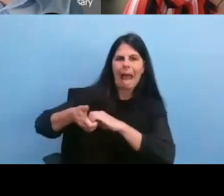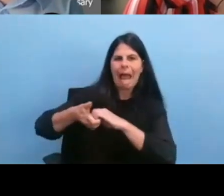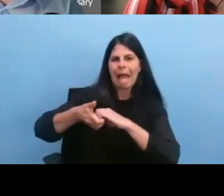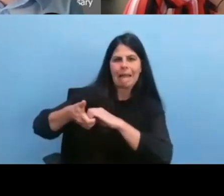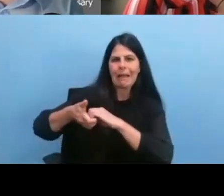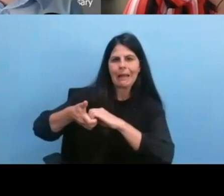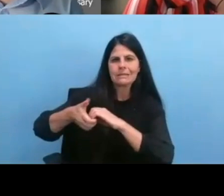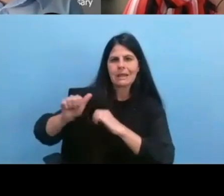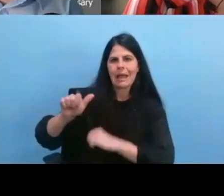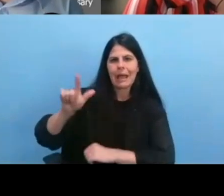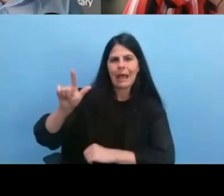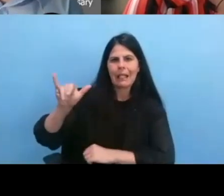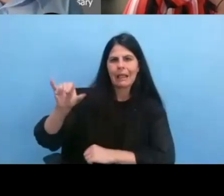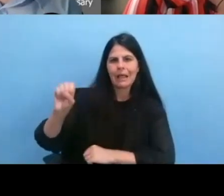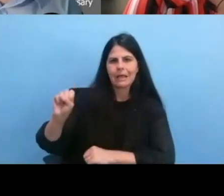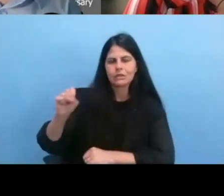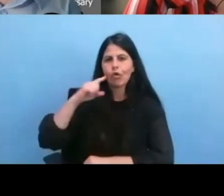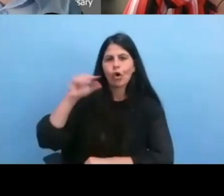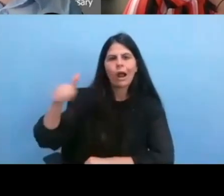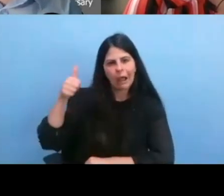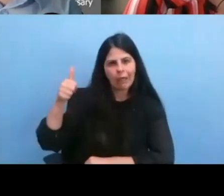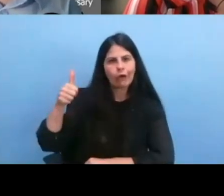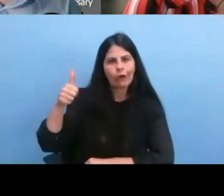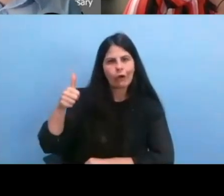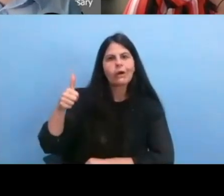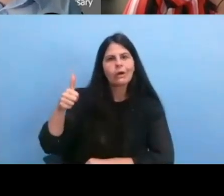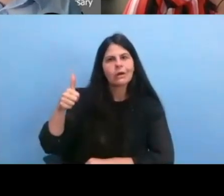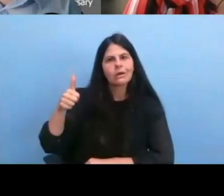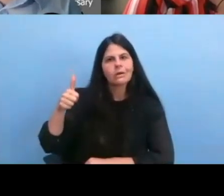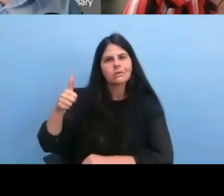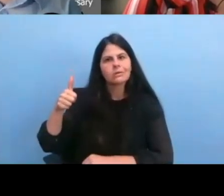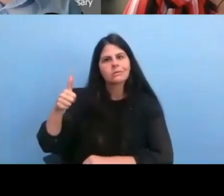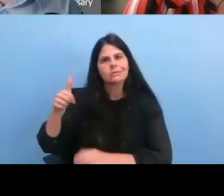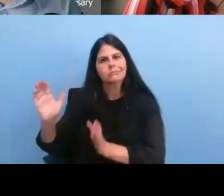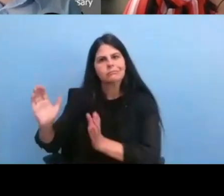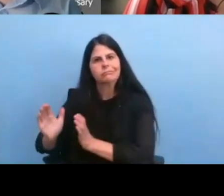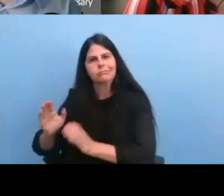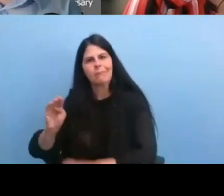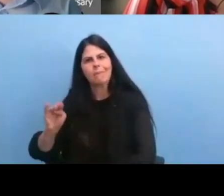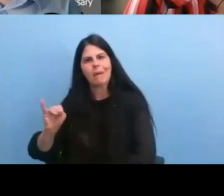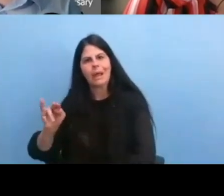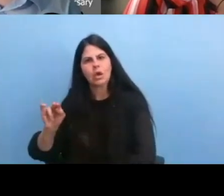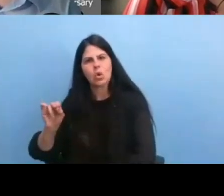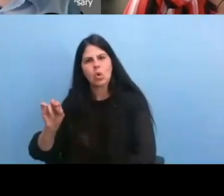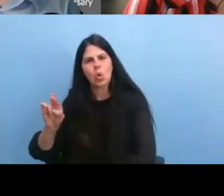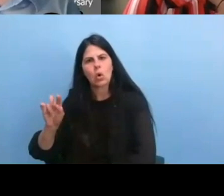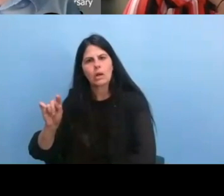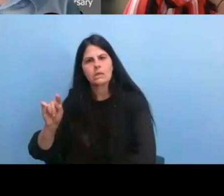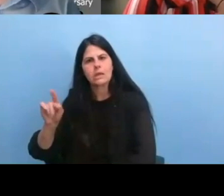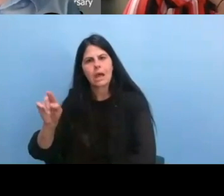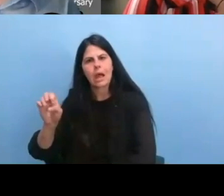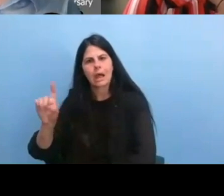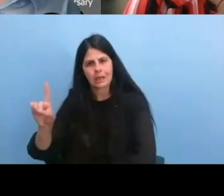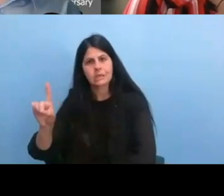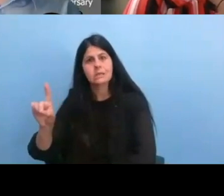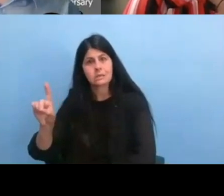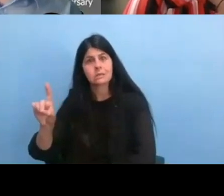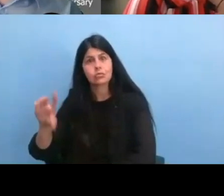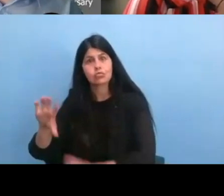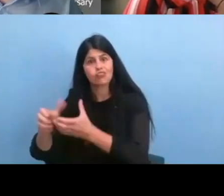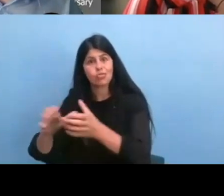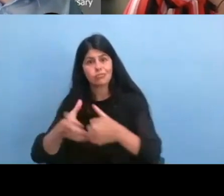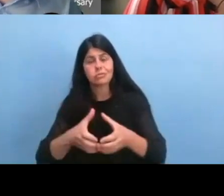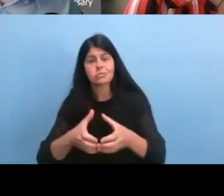populations, and people with disabilities are out there working on improving health equity for our patients with